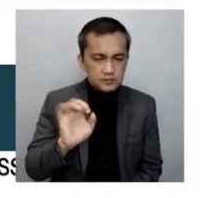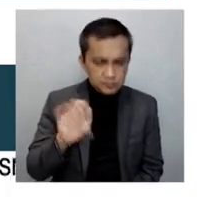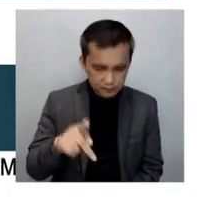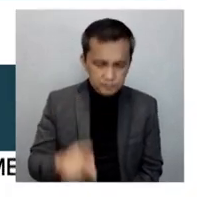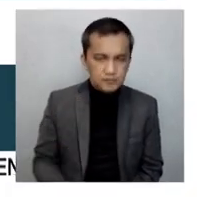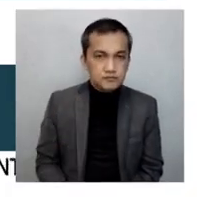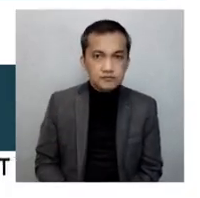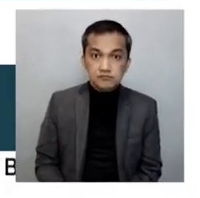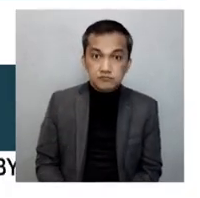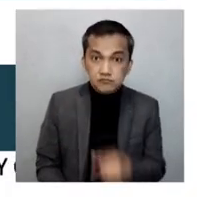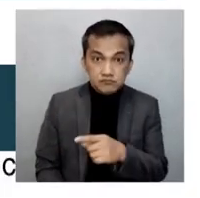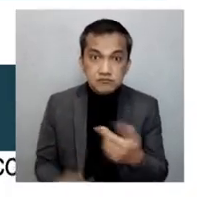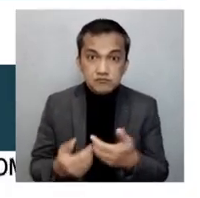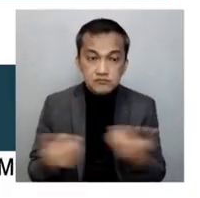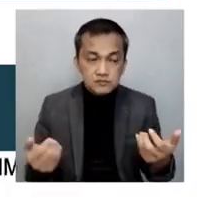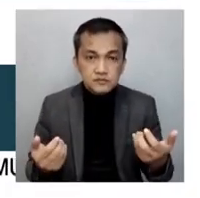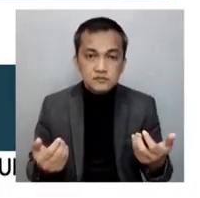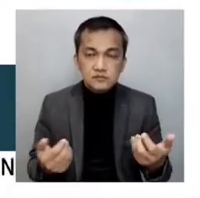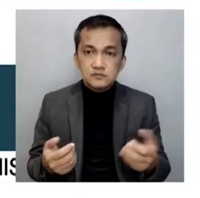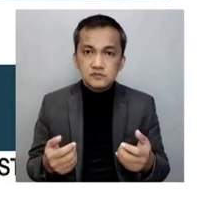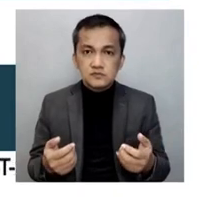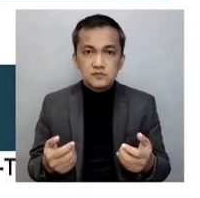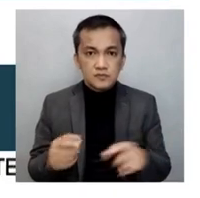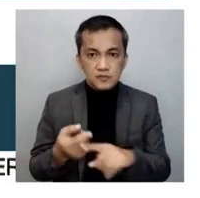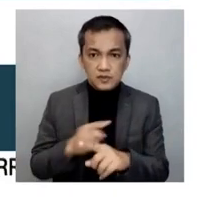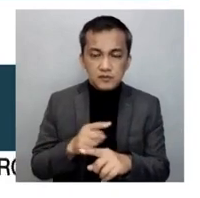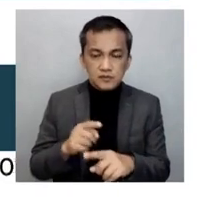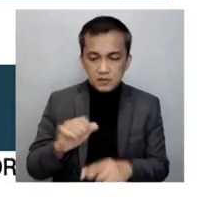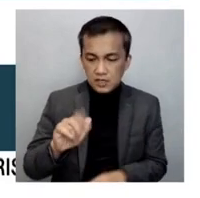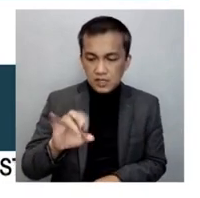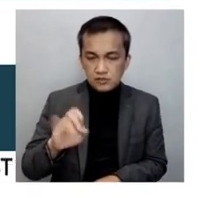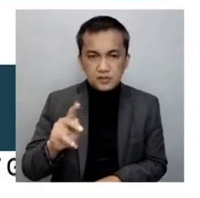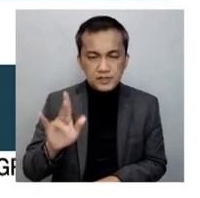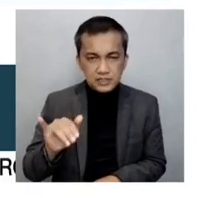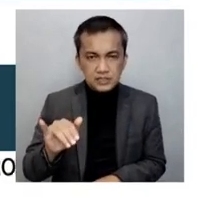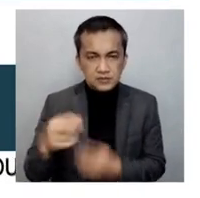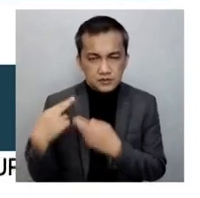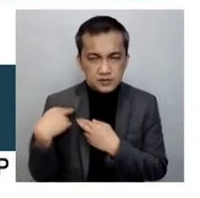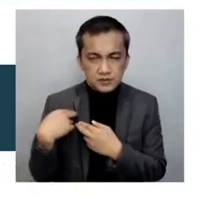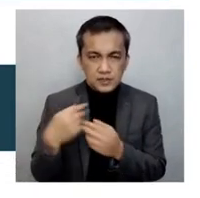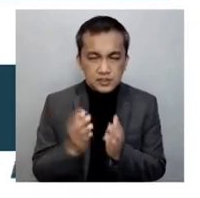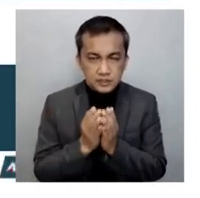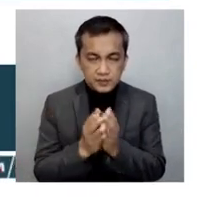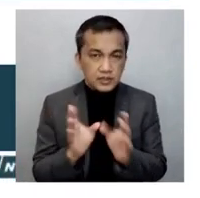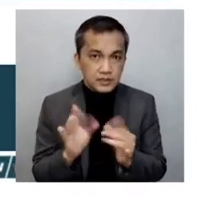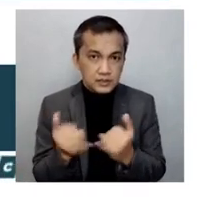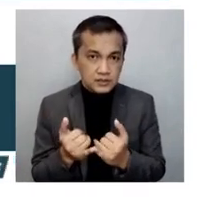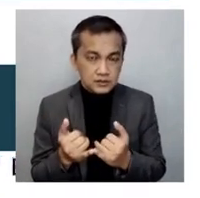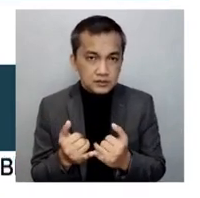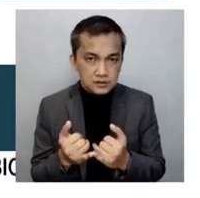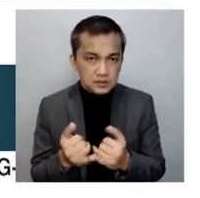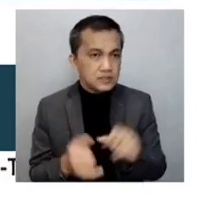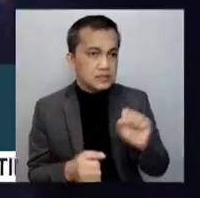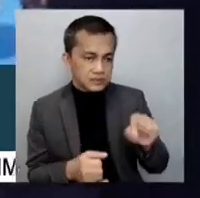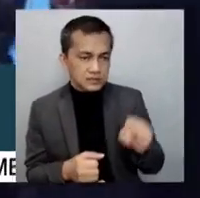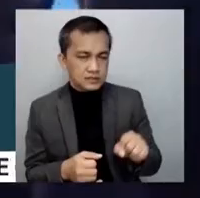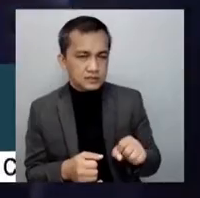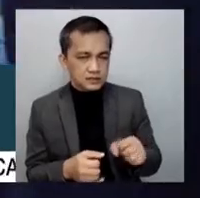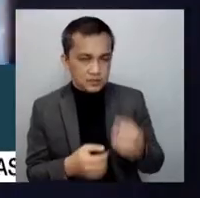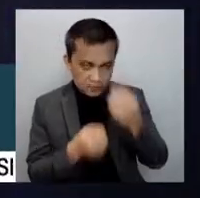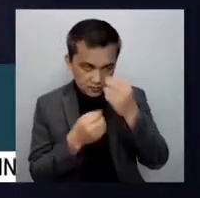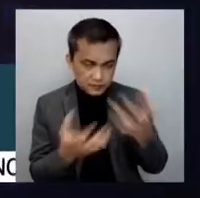isn't that separate and distinct from the accountability and responsibility of the shipping company? Yes, ma'am. I don't want to divulge